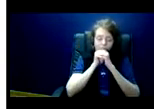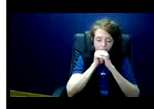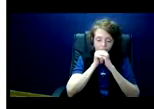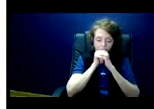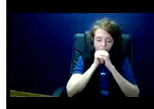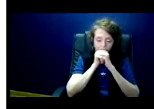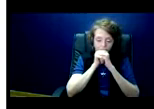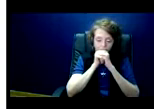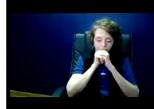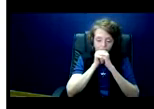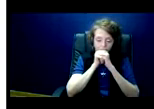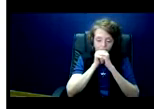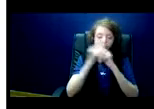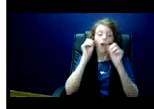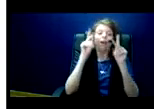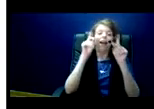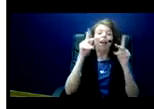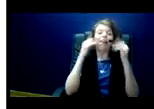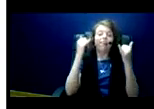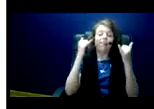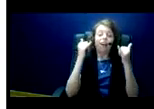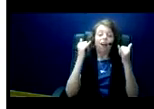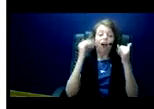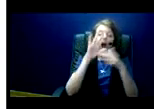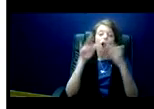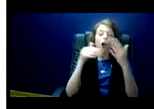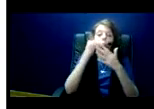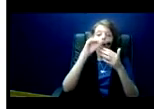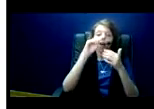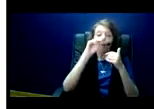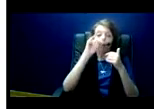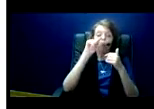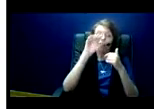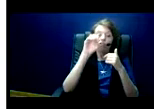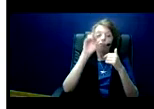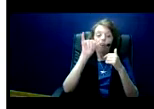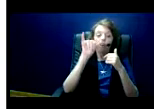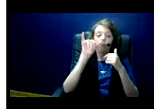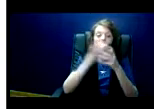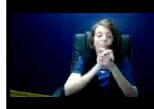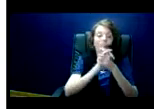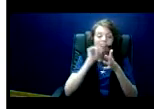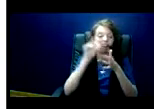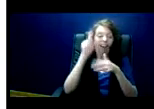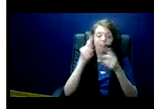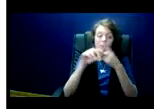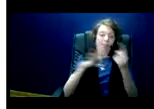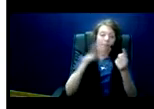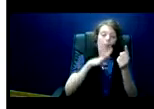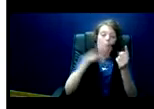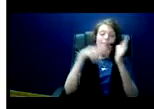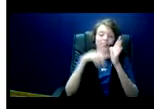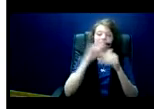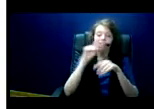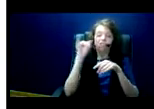is to keep it simple. So all imagery does not have to be super tech savvy. This is teaching artist